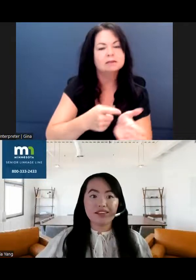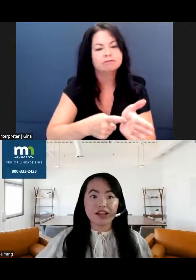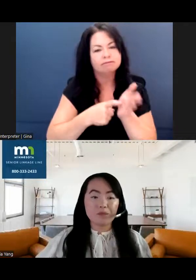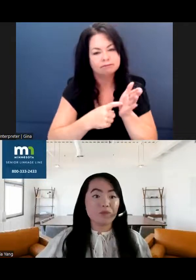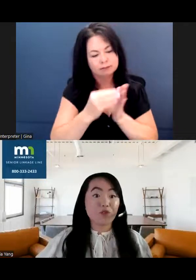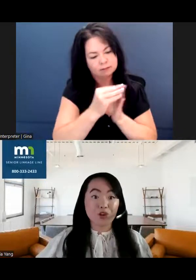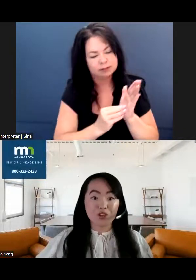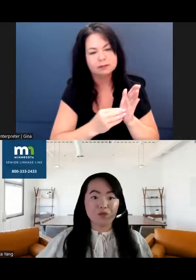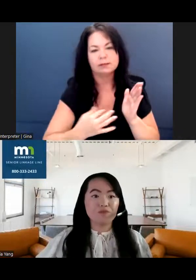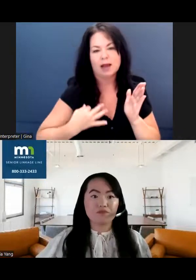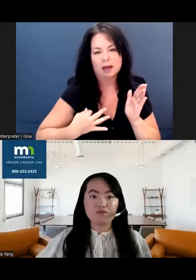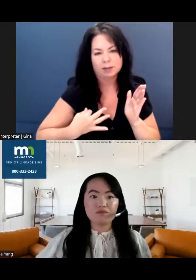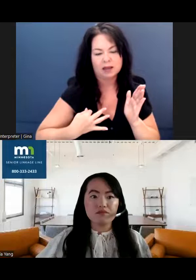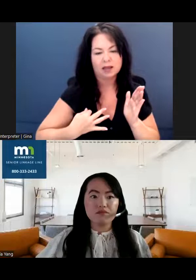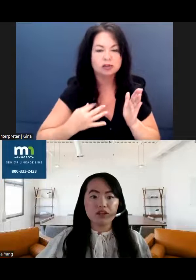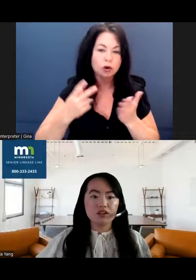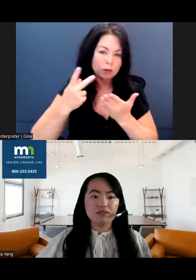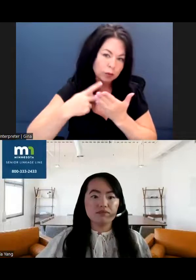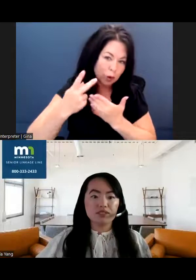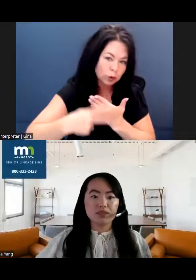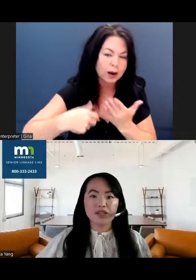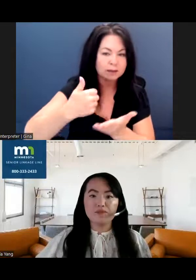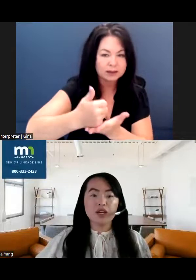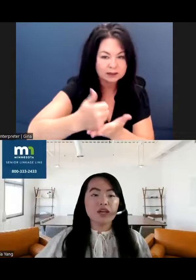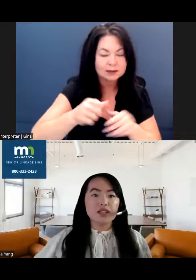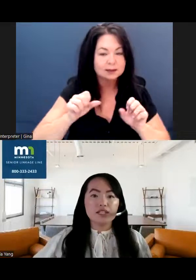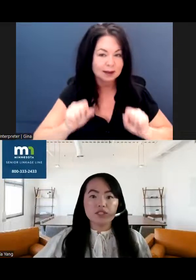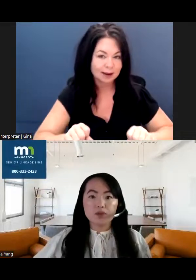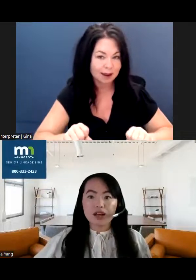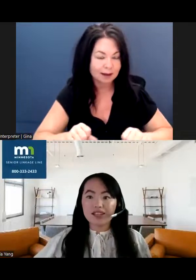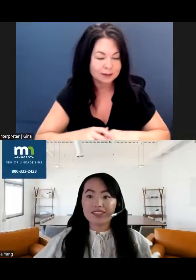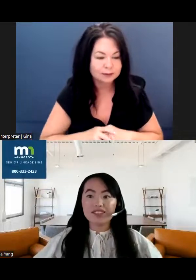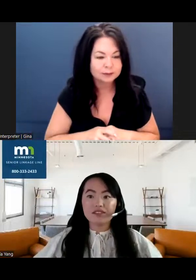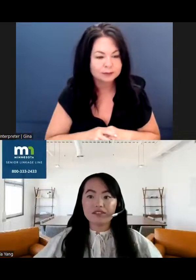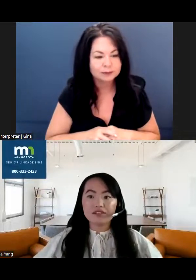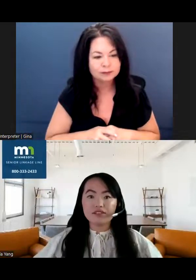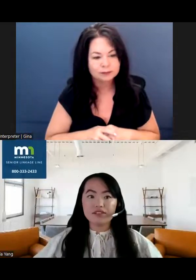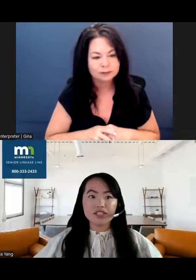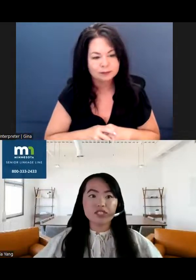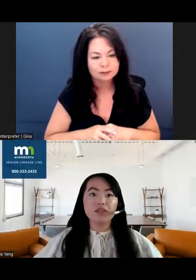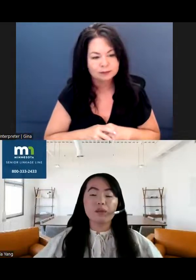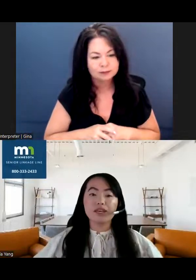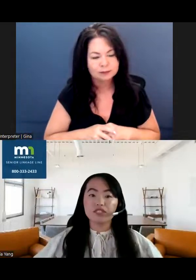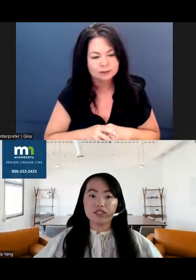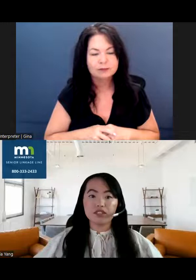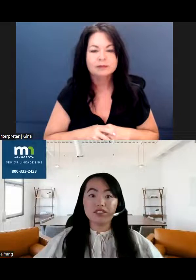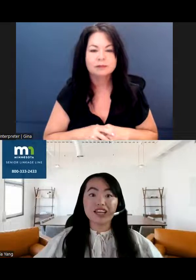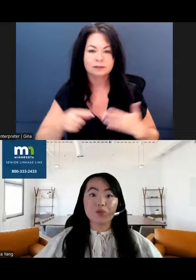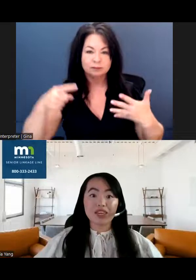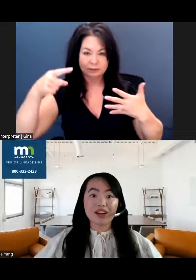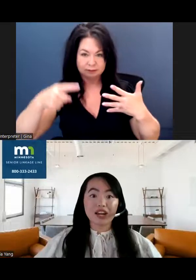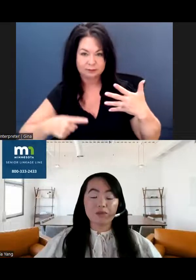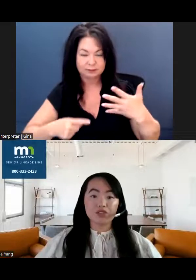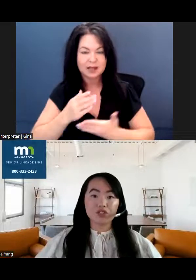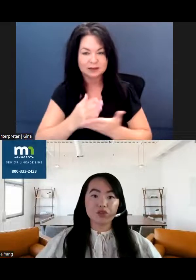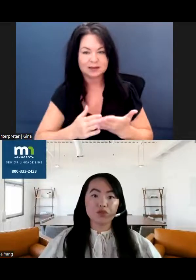locate for you. Oh, excuse me here. So these are some of the application assistance that